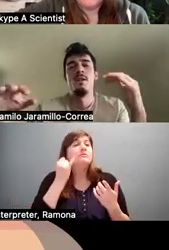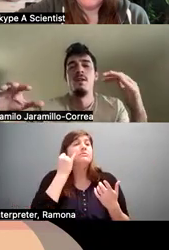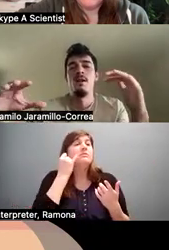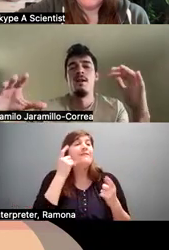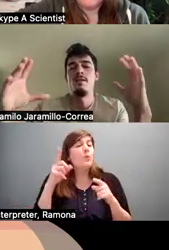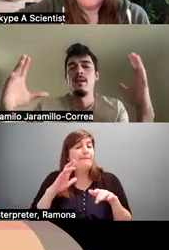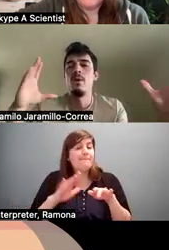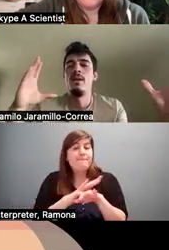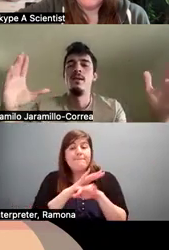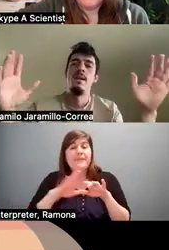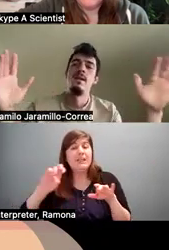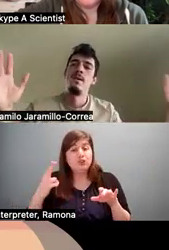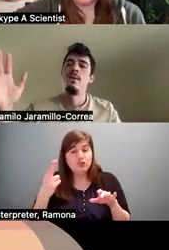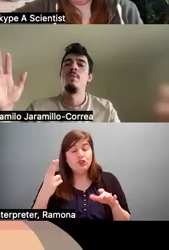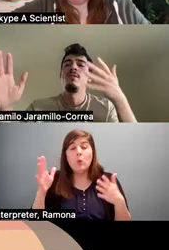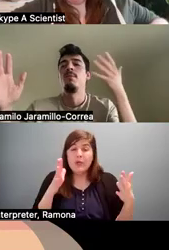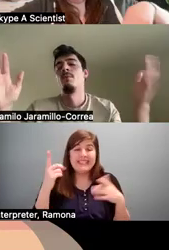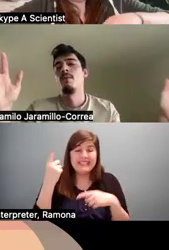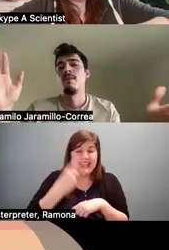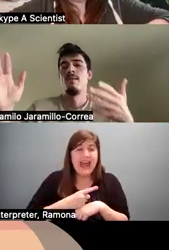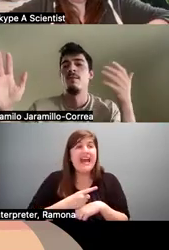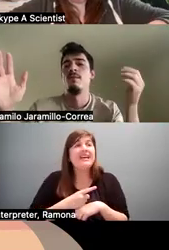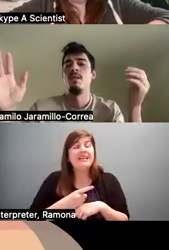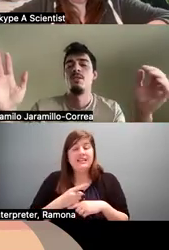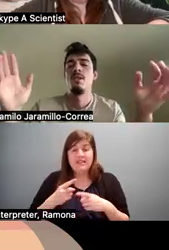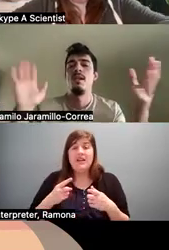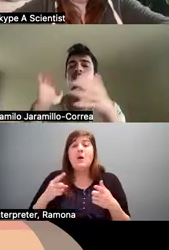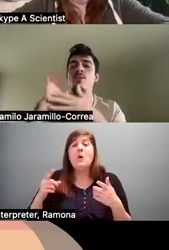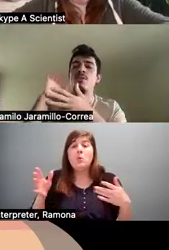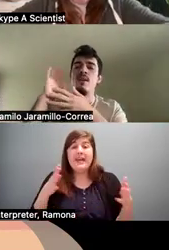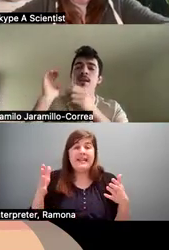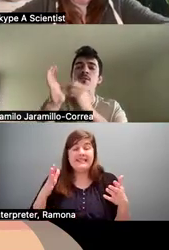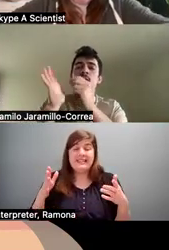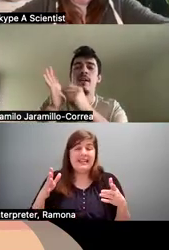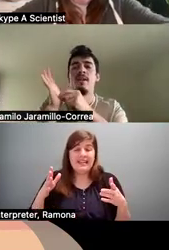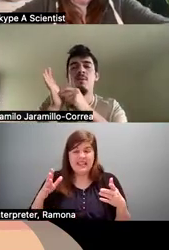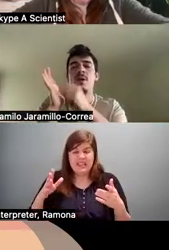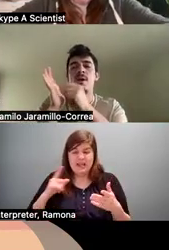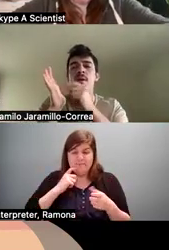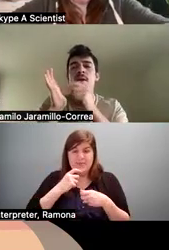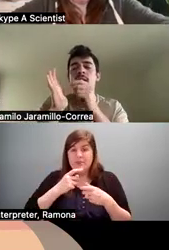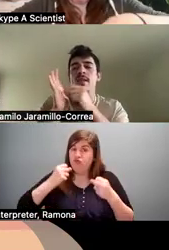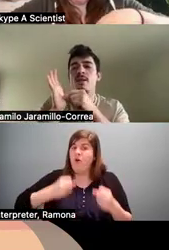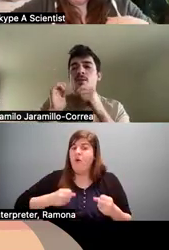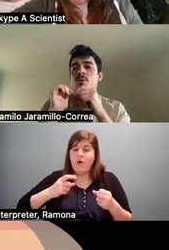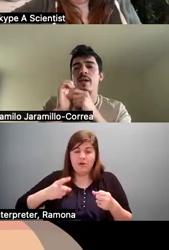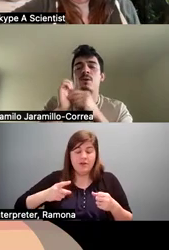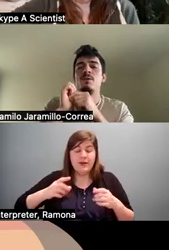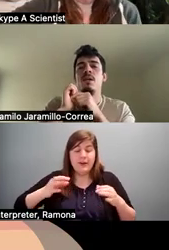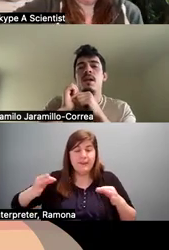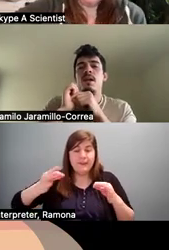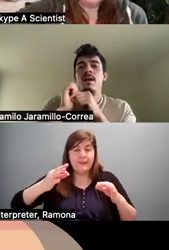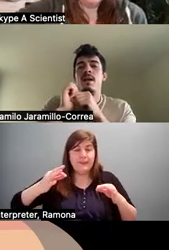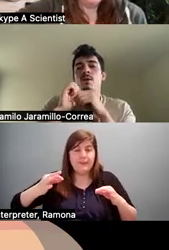beach and it's like a windy day and the wind picks up some of the sand from the beach and it hits your skin and you feel like little needles or